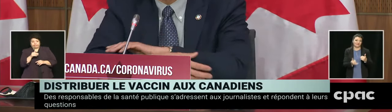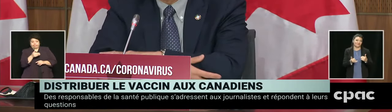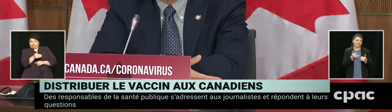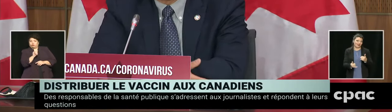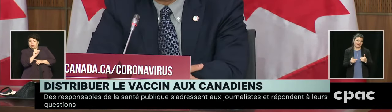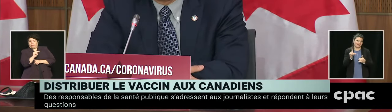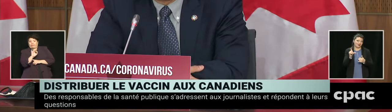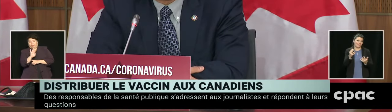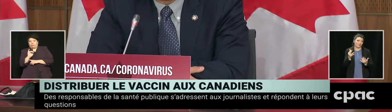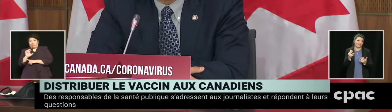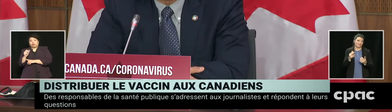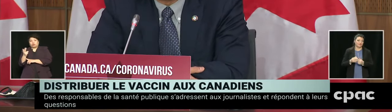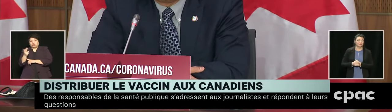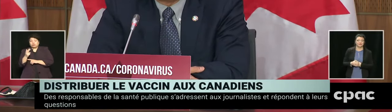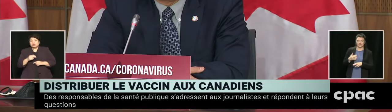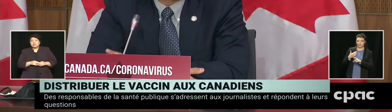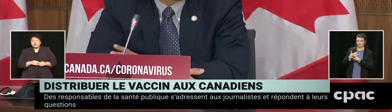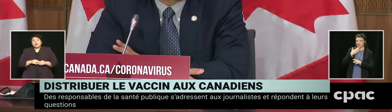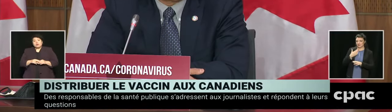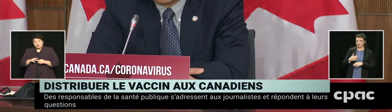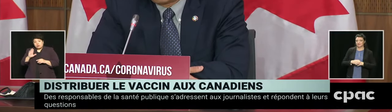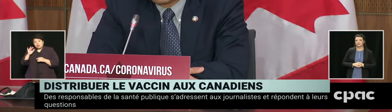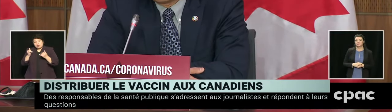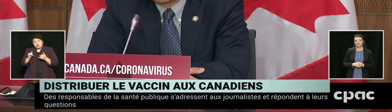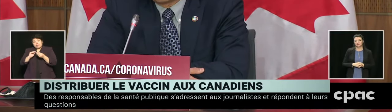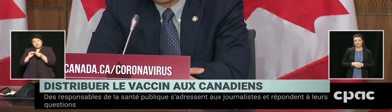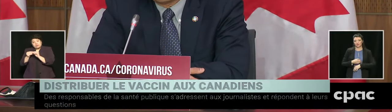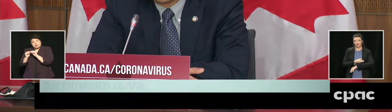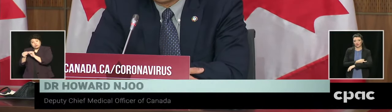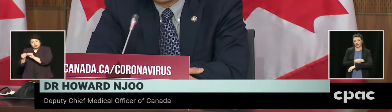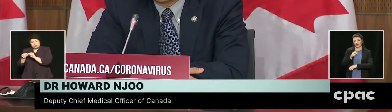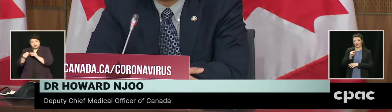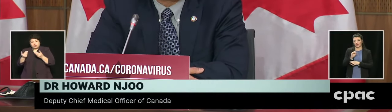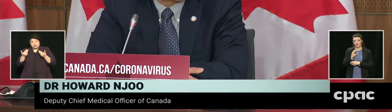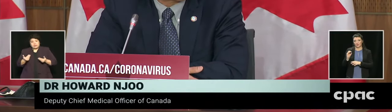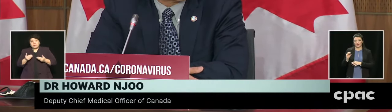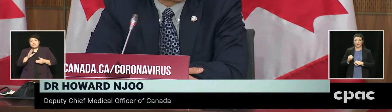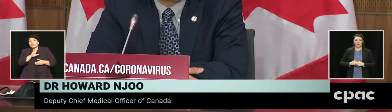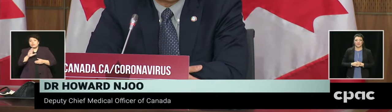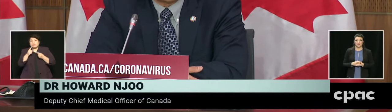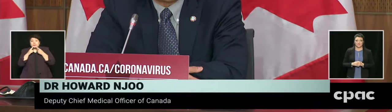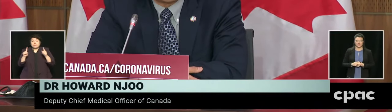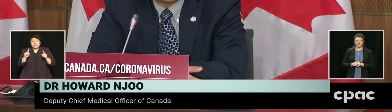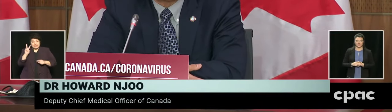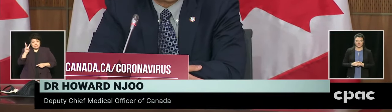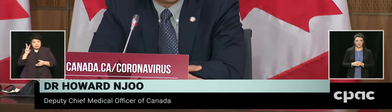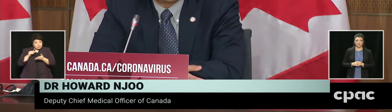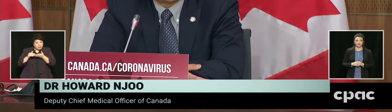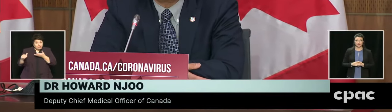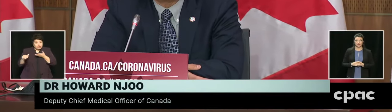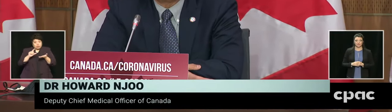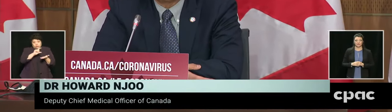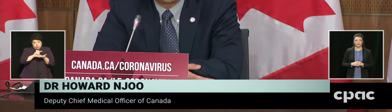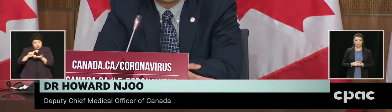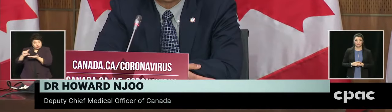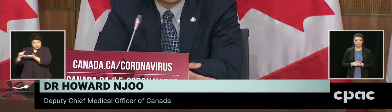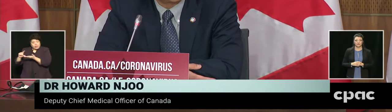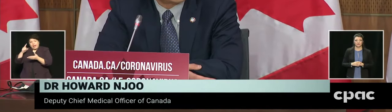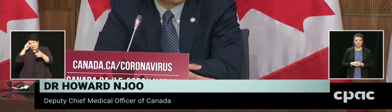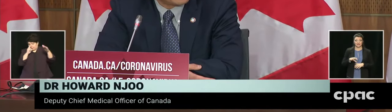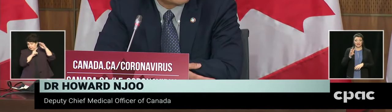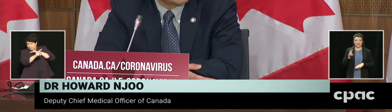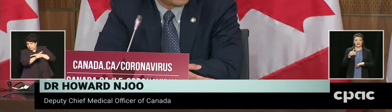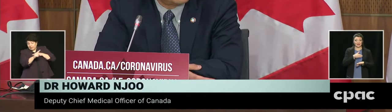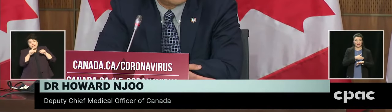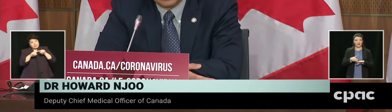exactly. What's obviously the figure that's now out in public is the 6 million doses anticipated if the two most